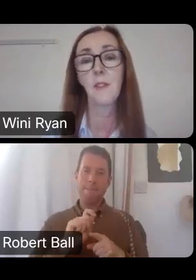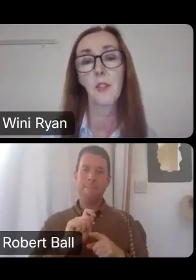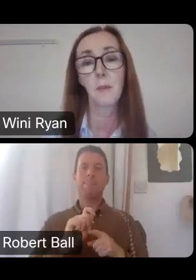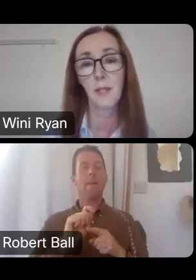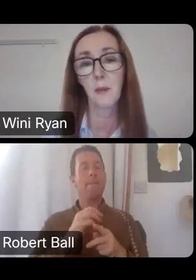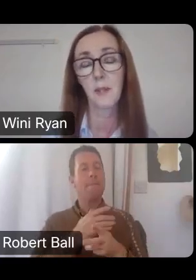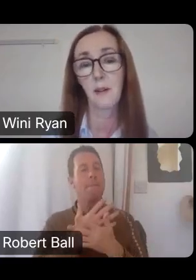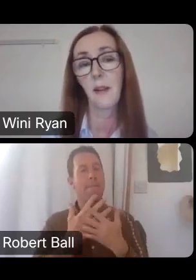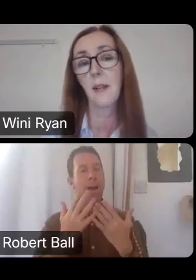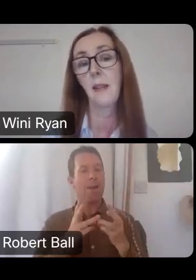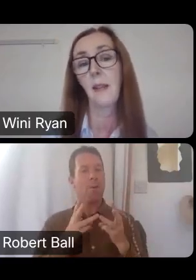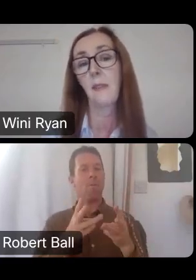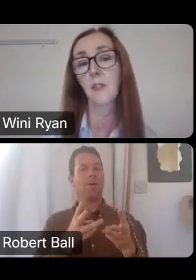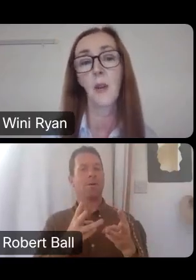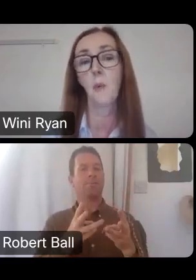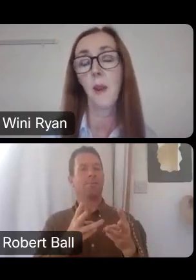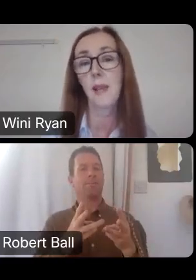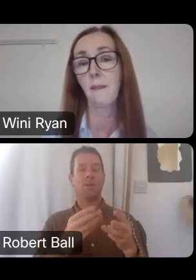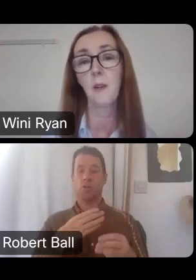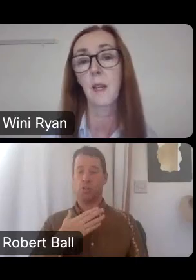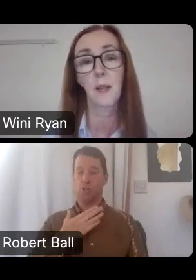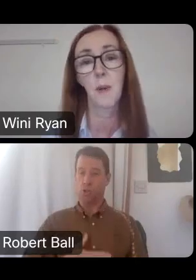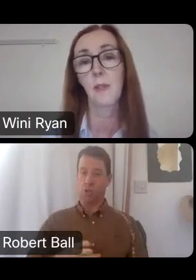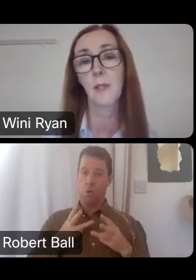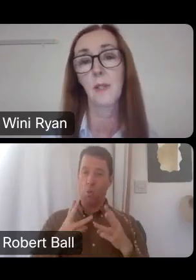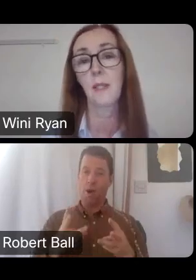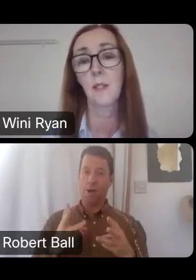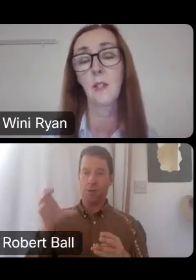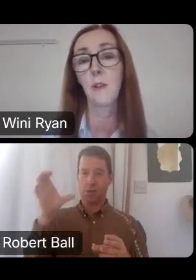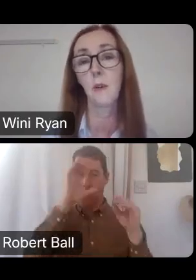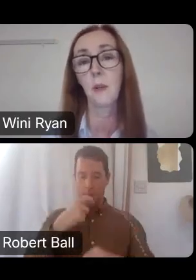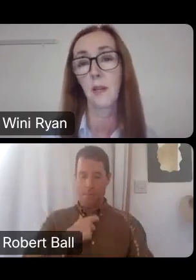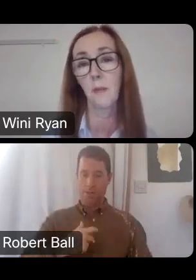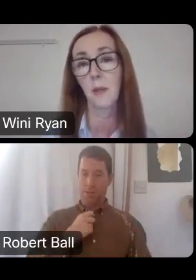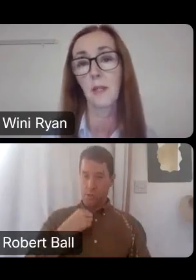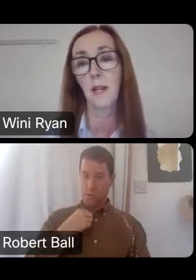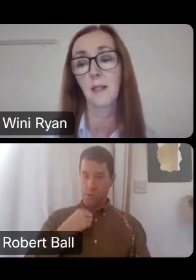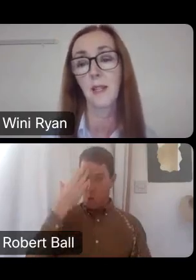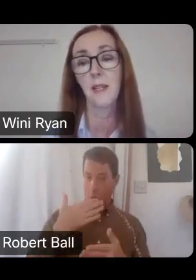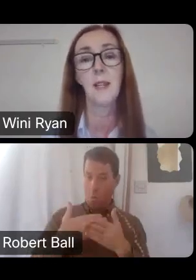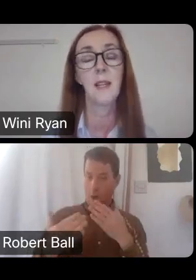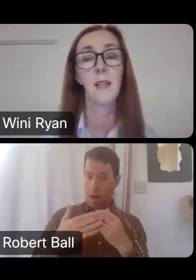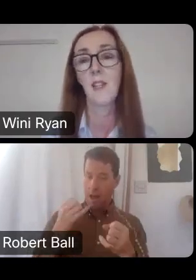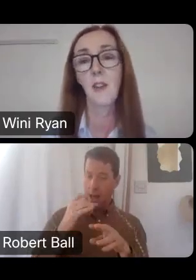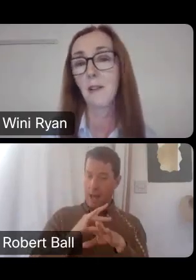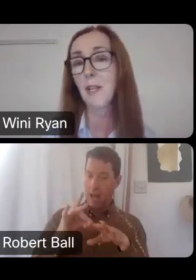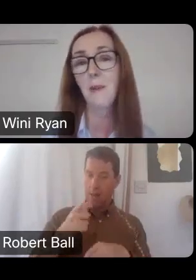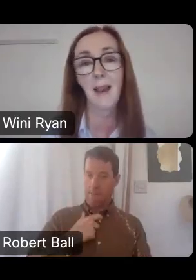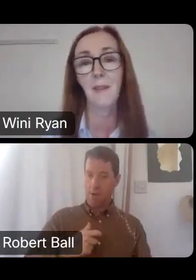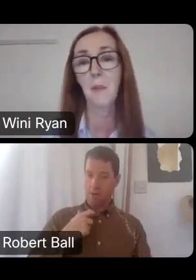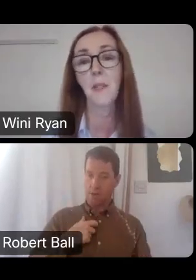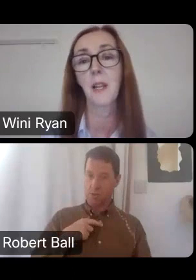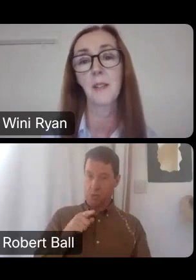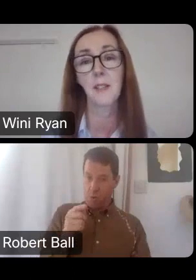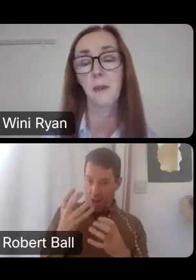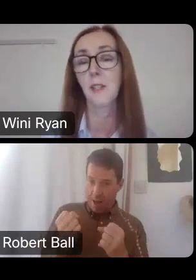many instruments out there, and they're just a way of looking at personalities. Do you know what kind of personality in general you have